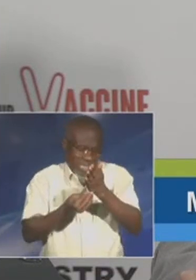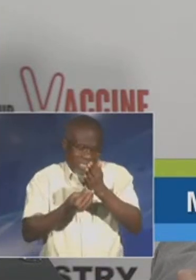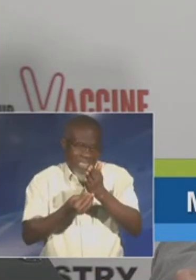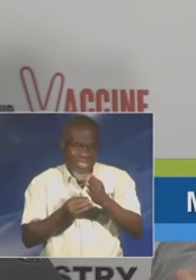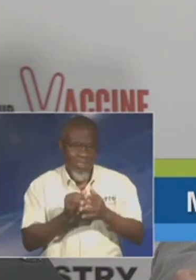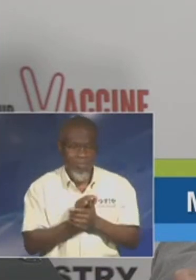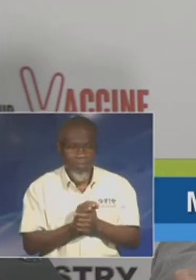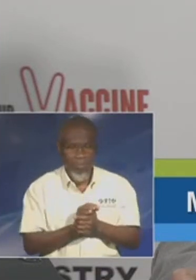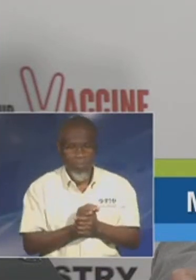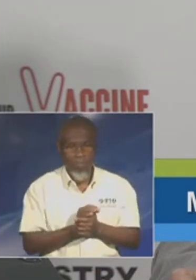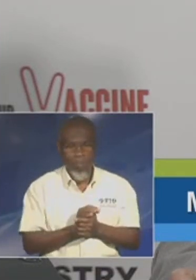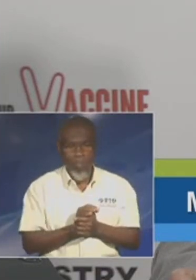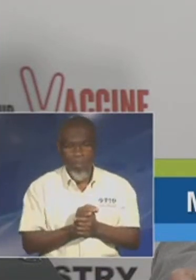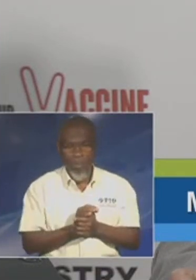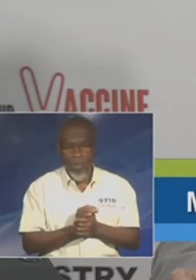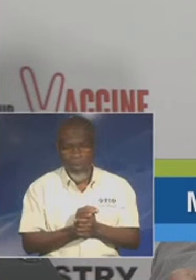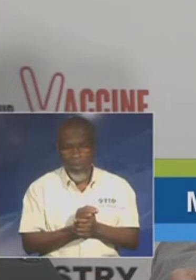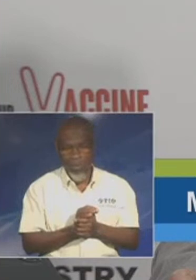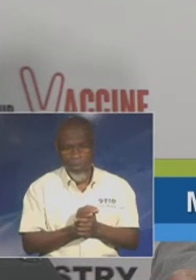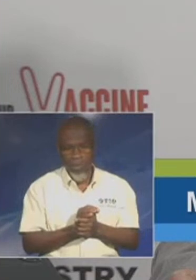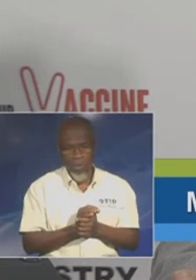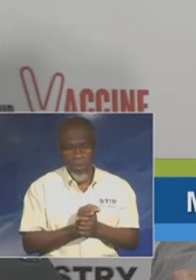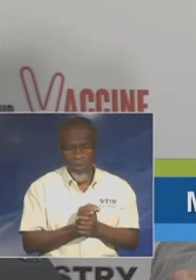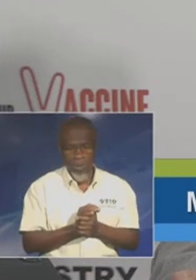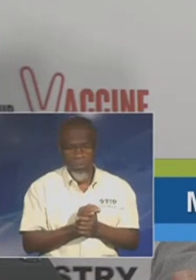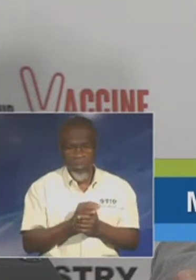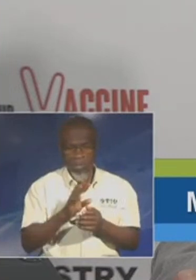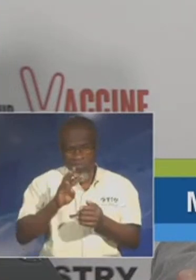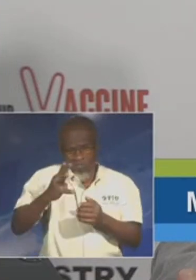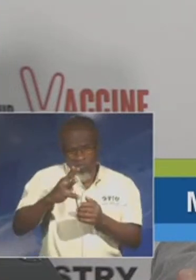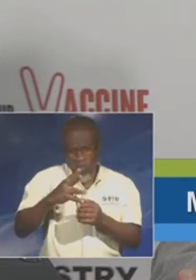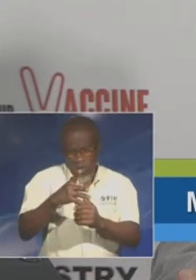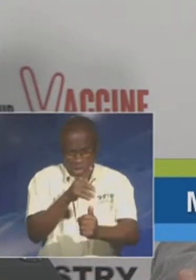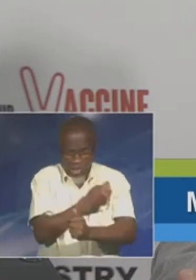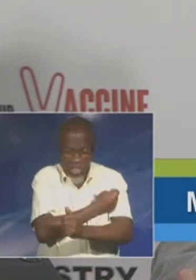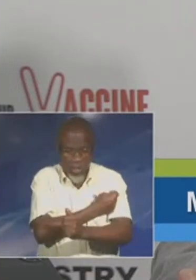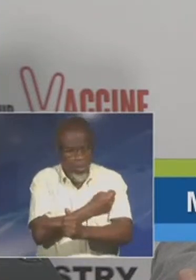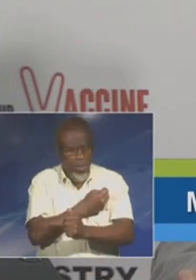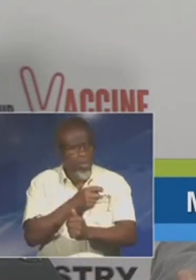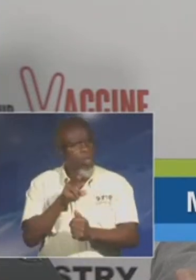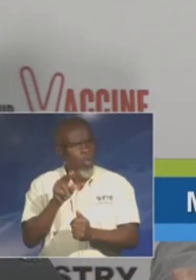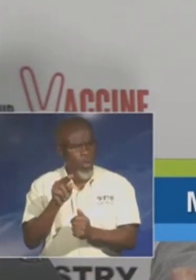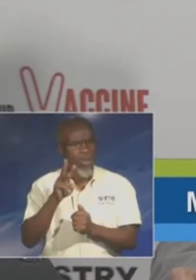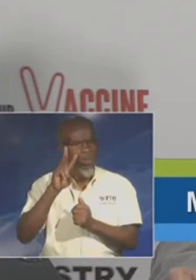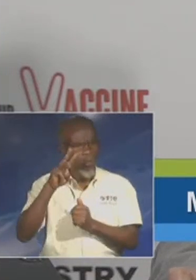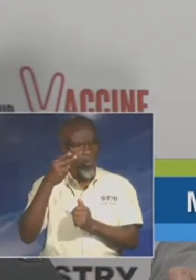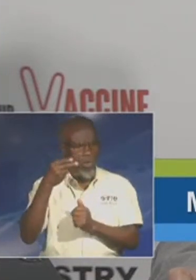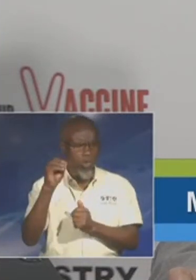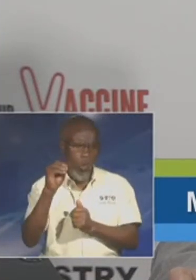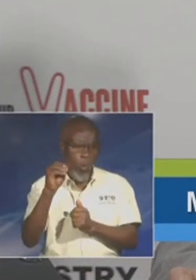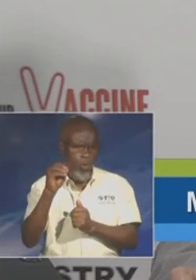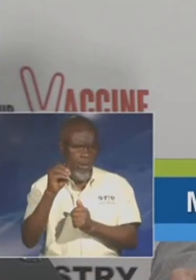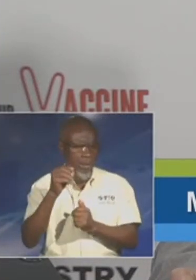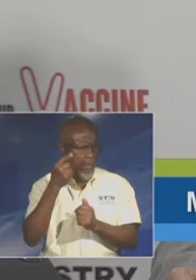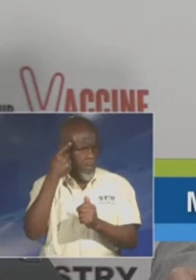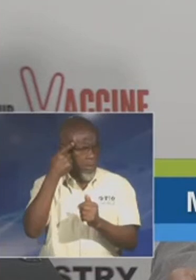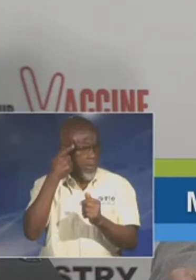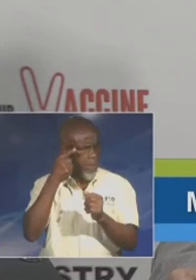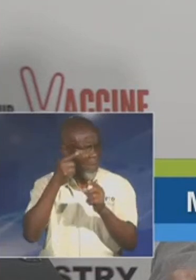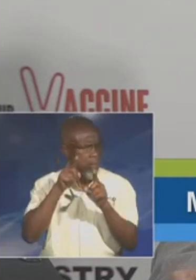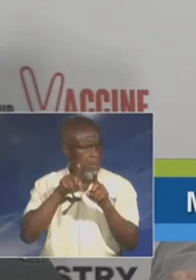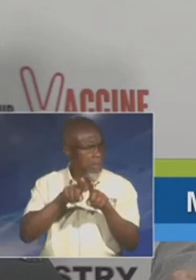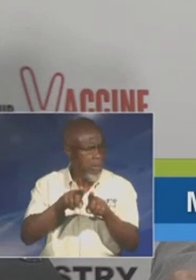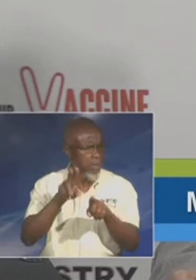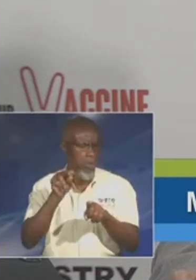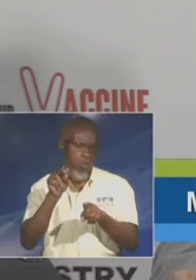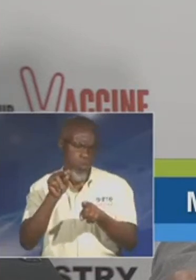WHO has not signed off on a fourth shot as yet. And on the flu being linked to rainy season, the flu shot is